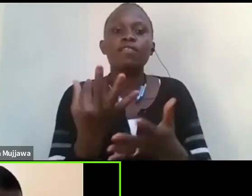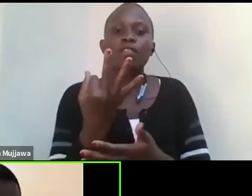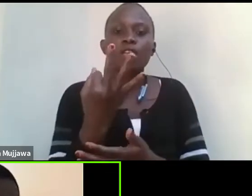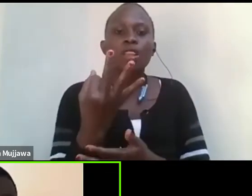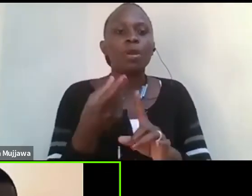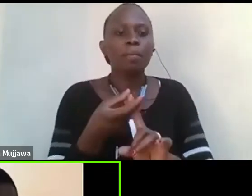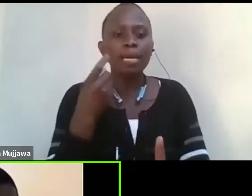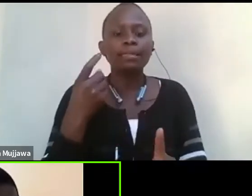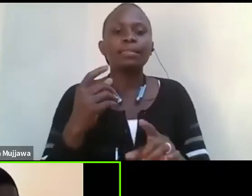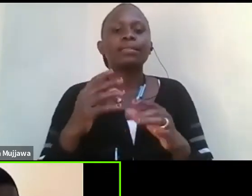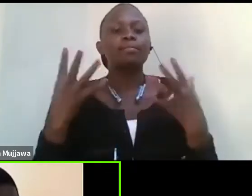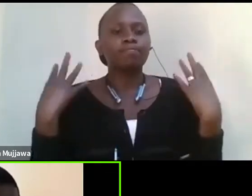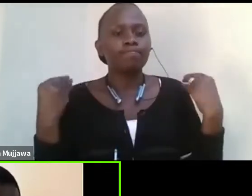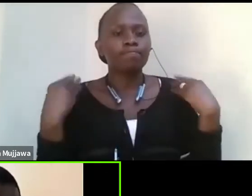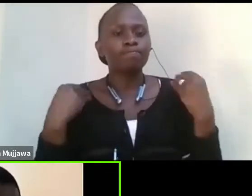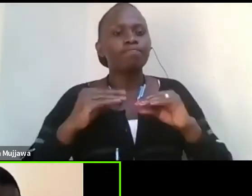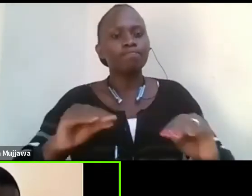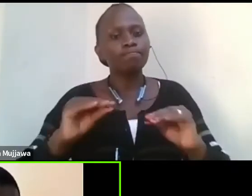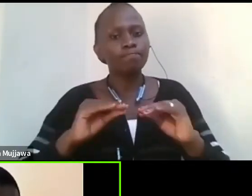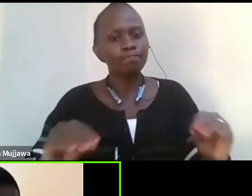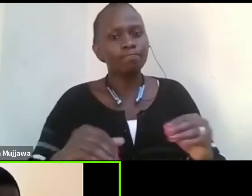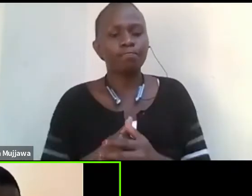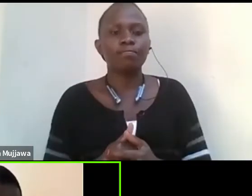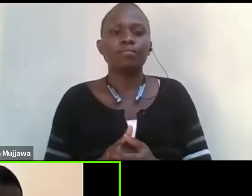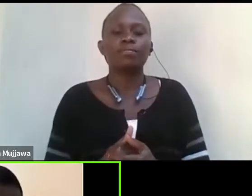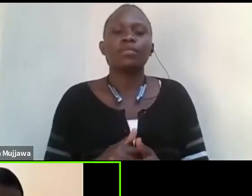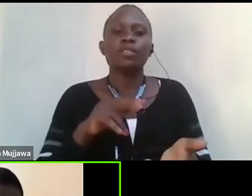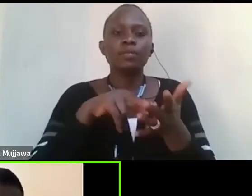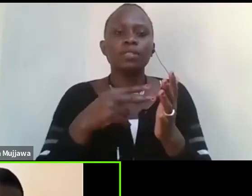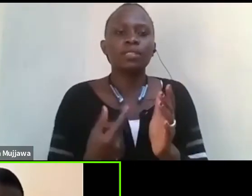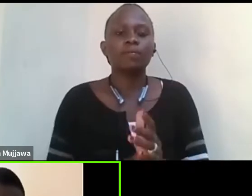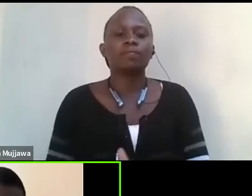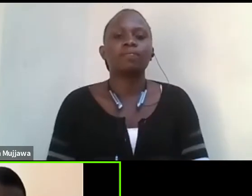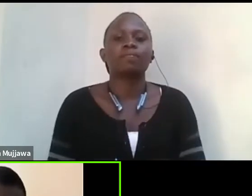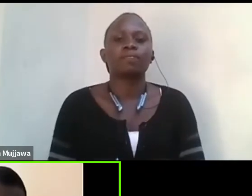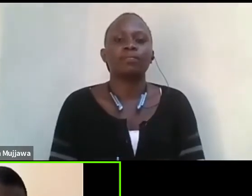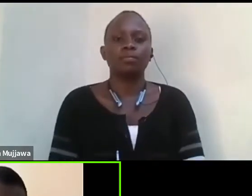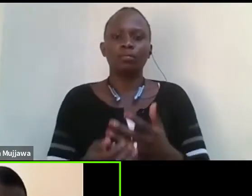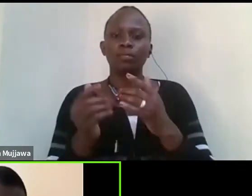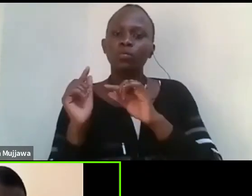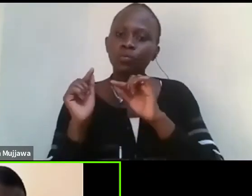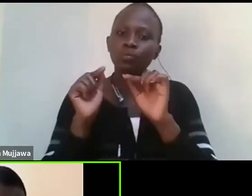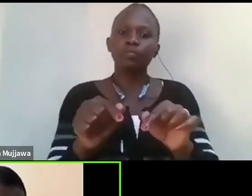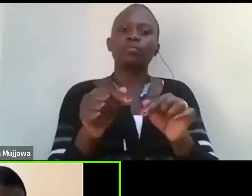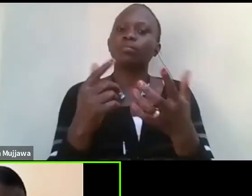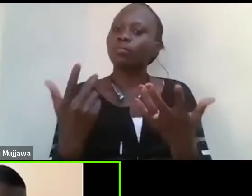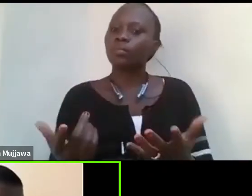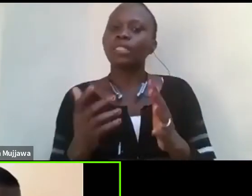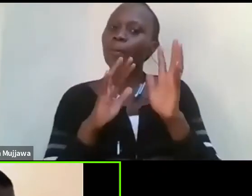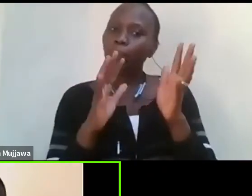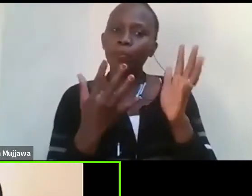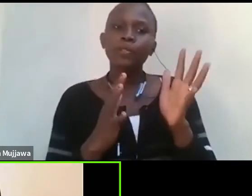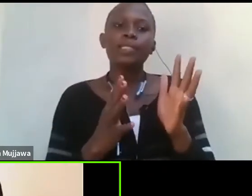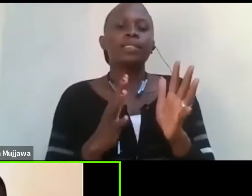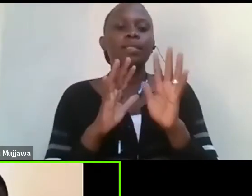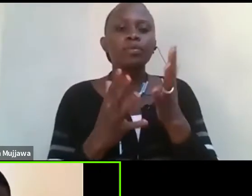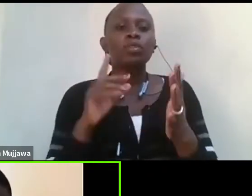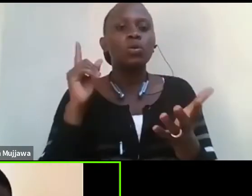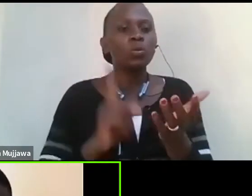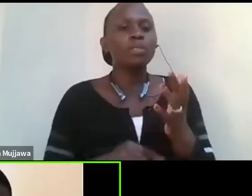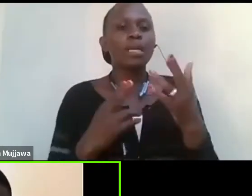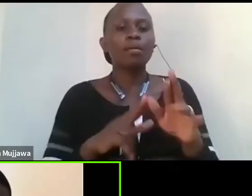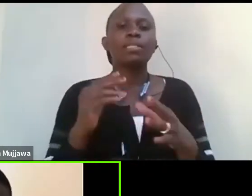internships in factories. You actually get to get in there and appreciate what's going on within the